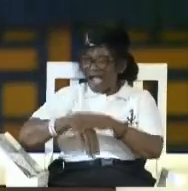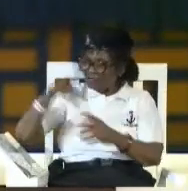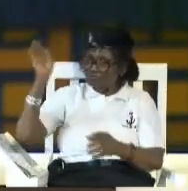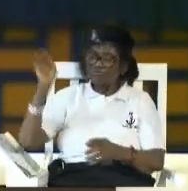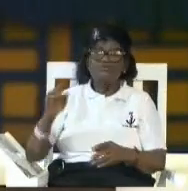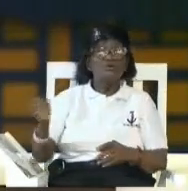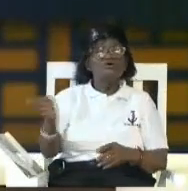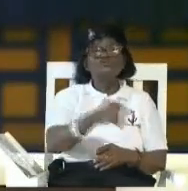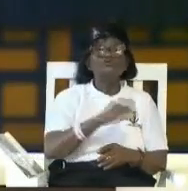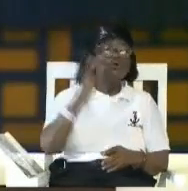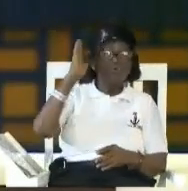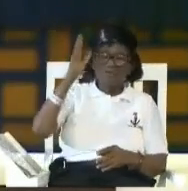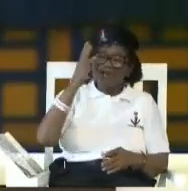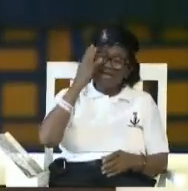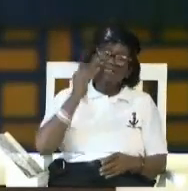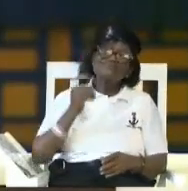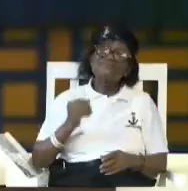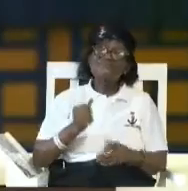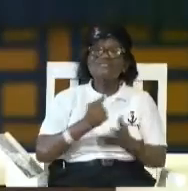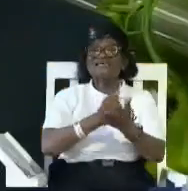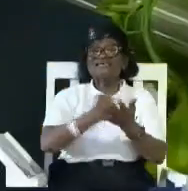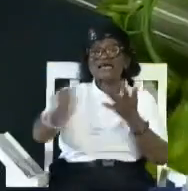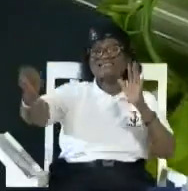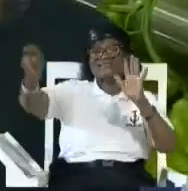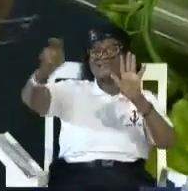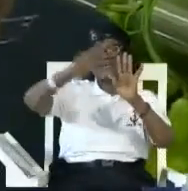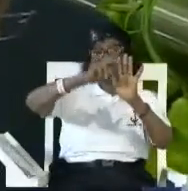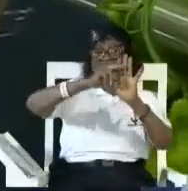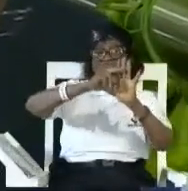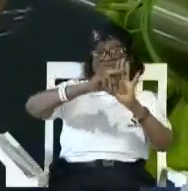you will experience sanctification.